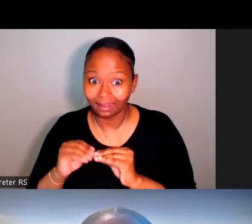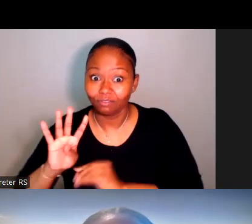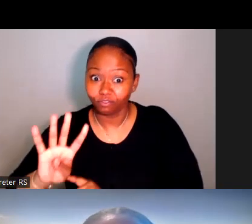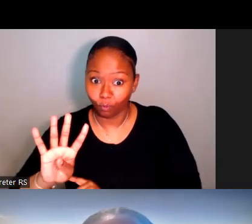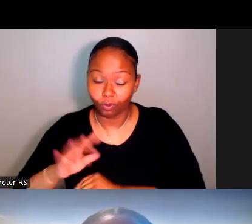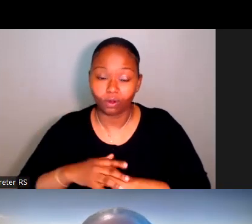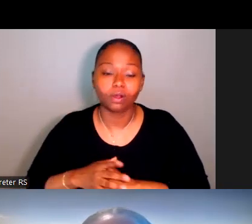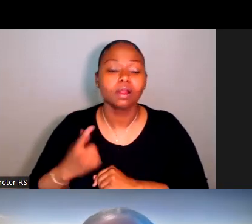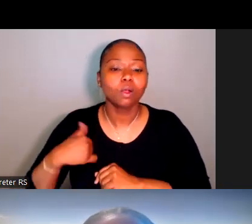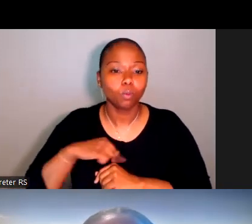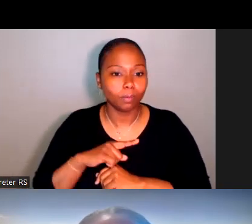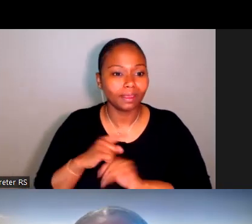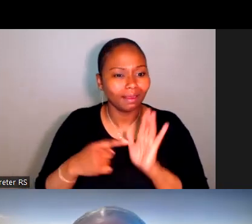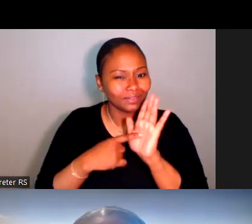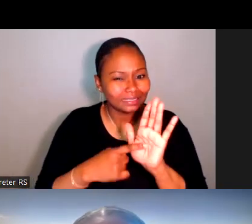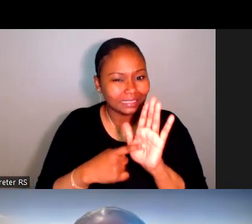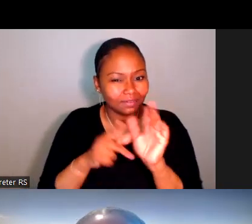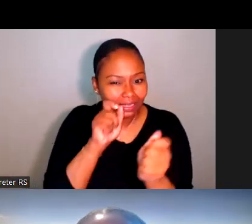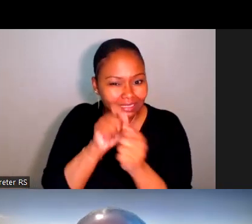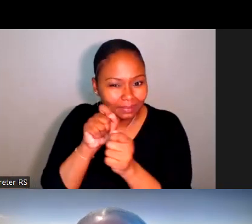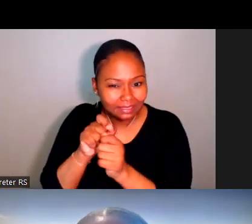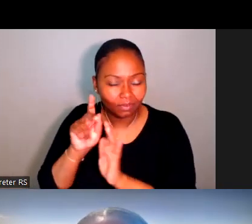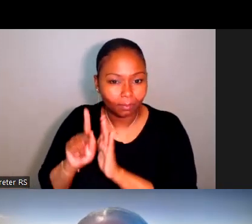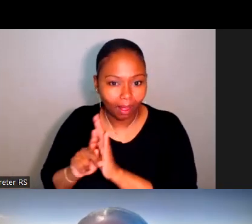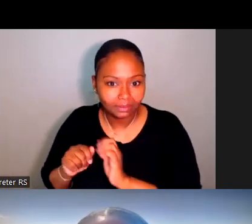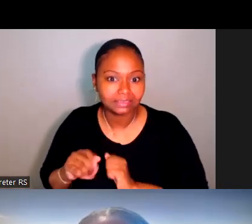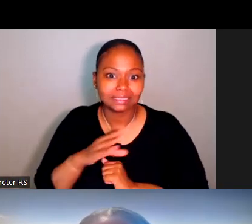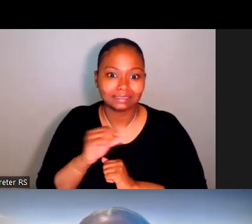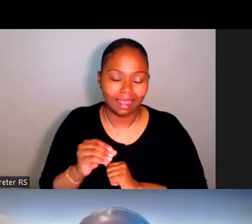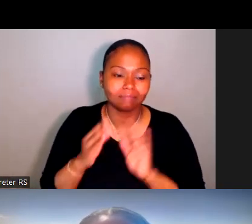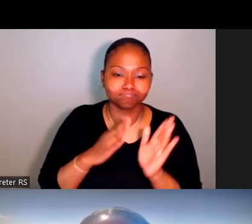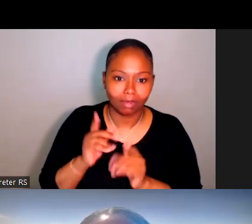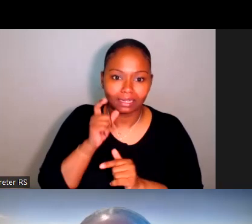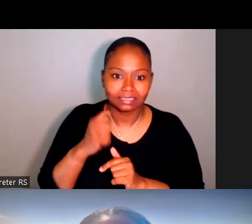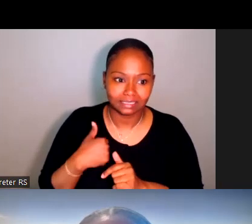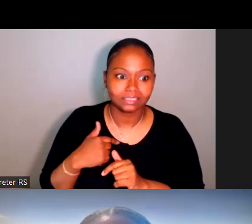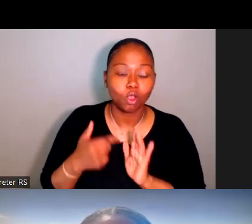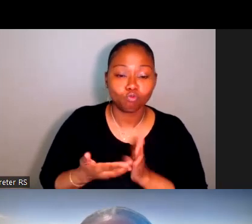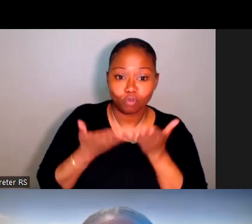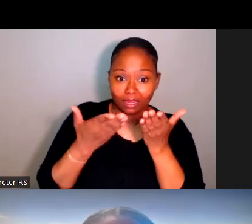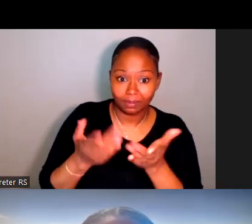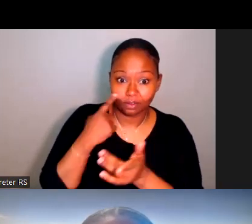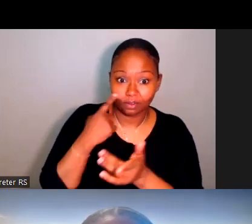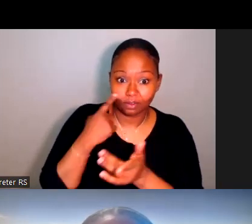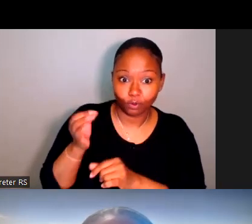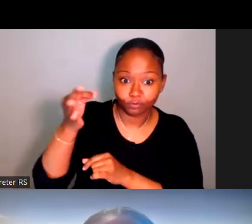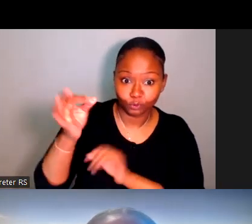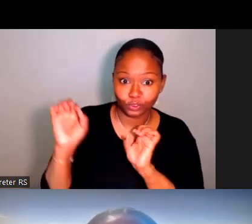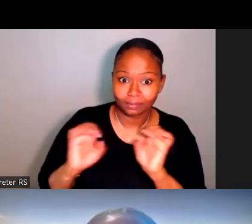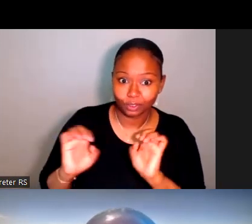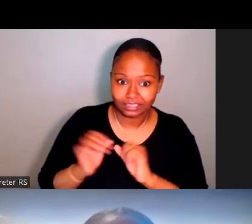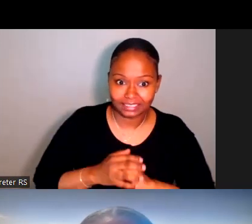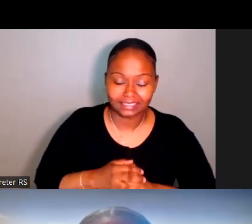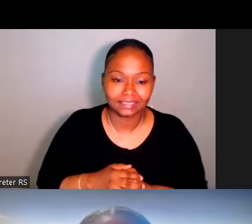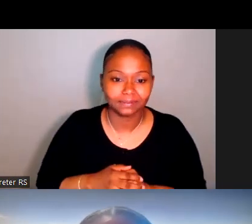to identifying specific policy and practice recommendations for future emergencies